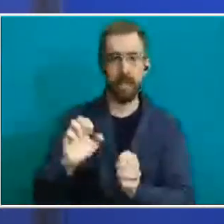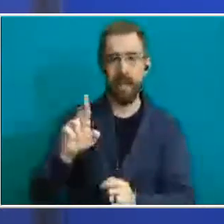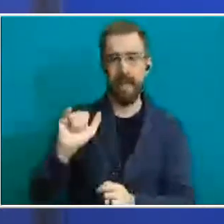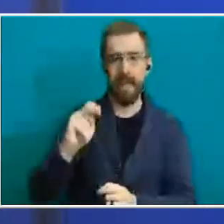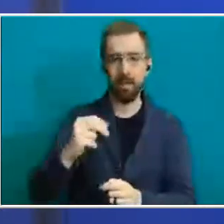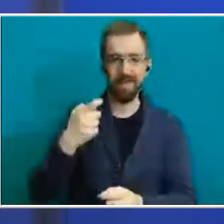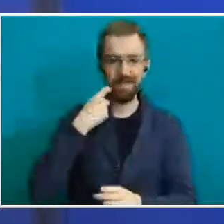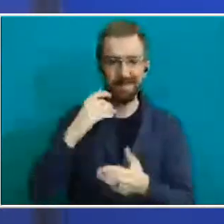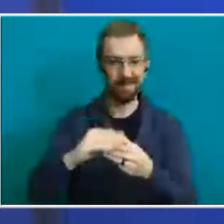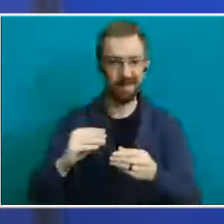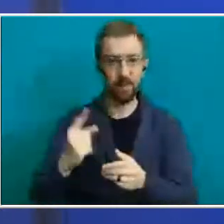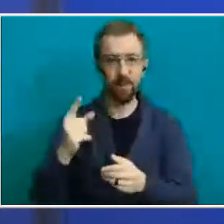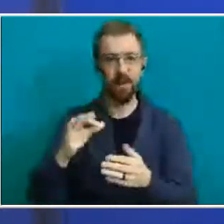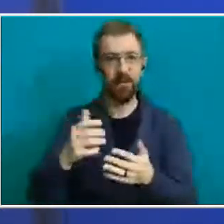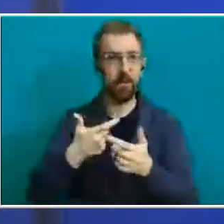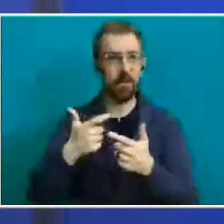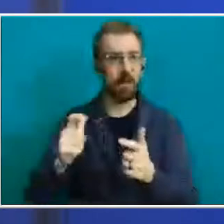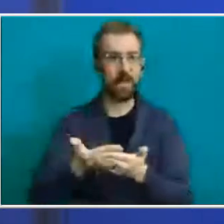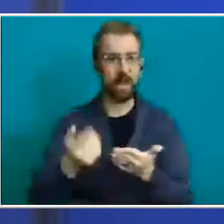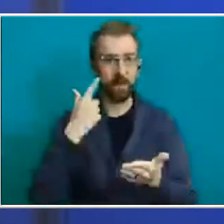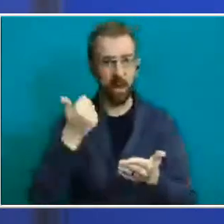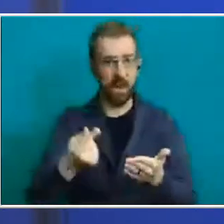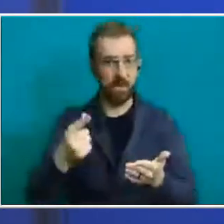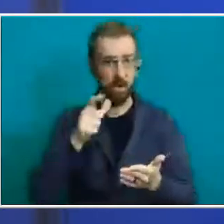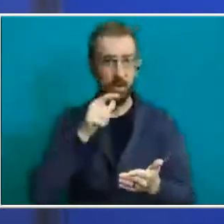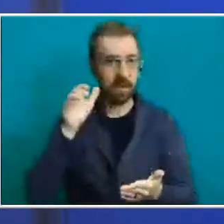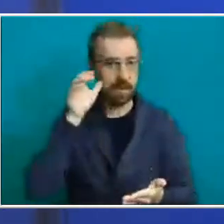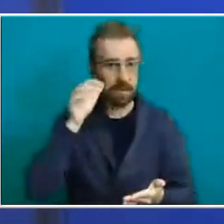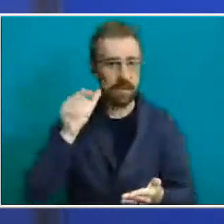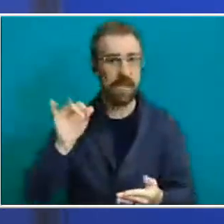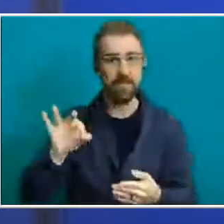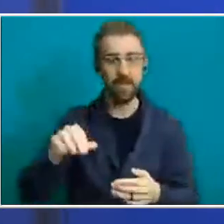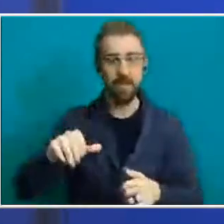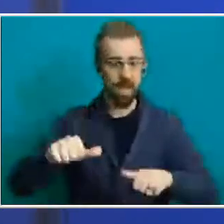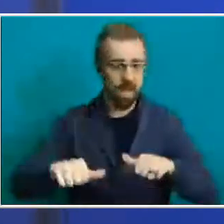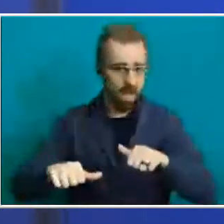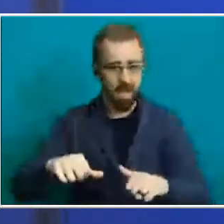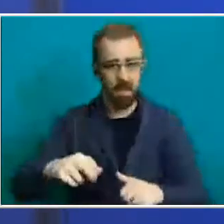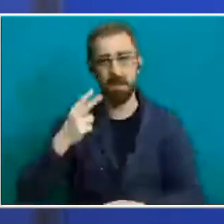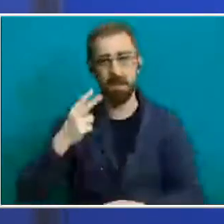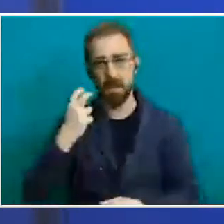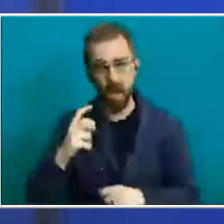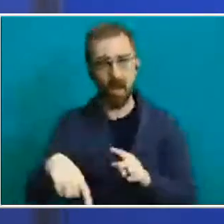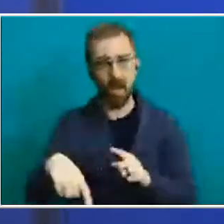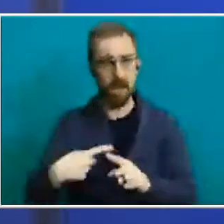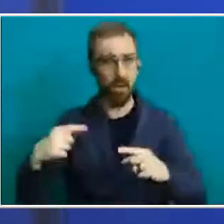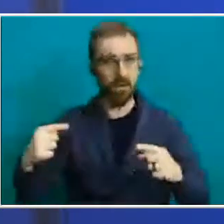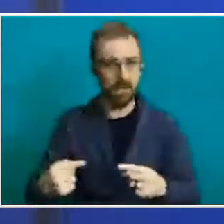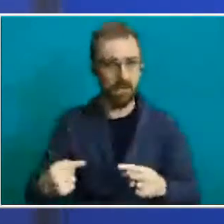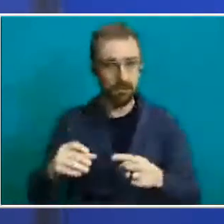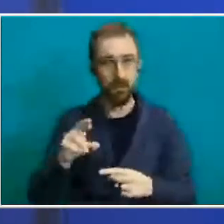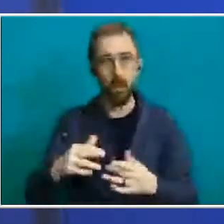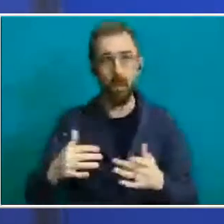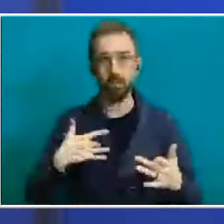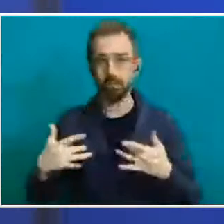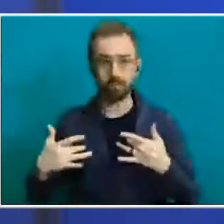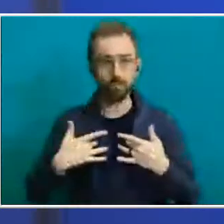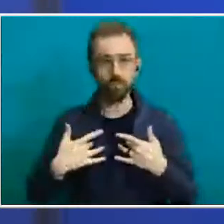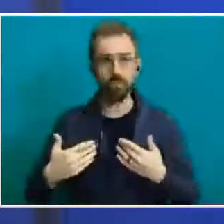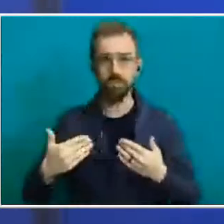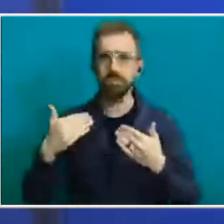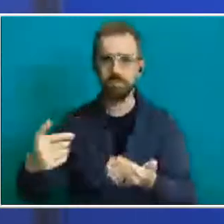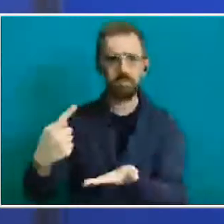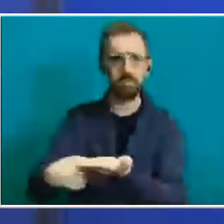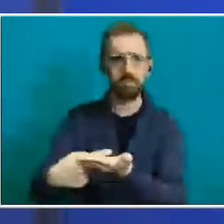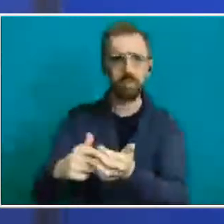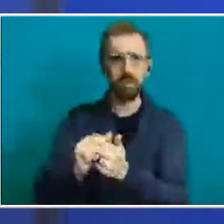the biggest things for anybody listening is if there's ever a question or a doubt about an injury or a concern, have that conversation with your athletic trainer. Come